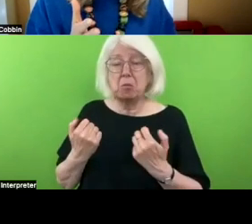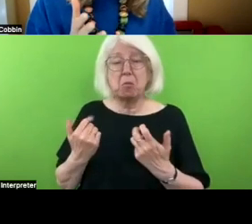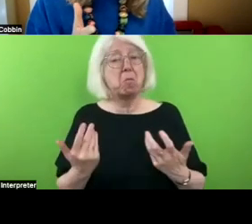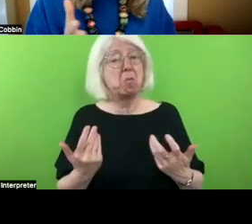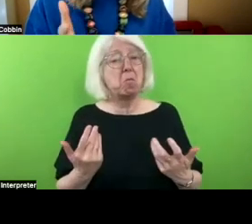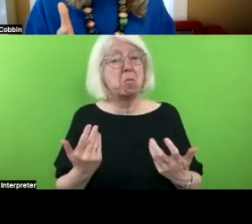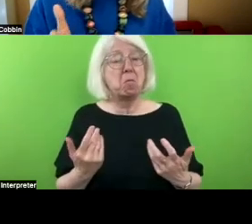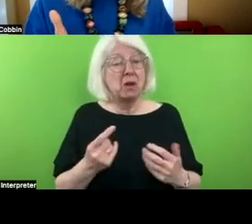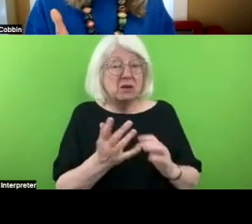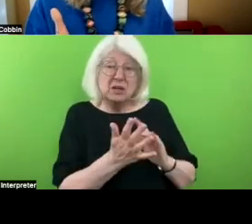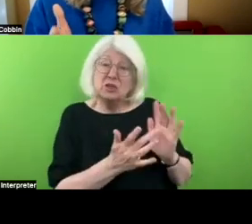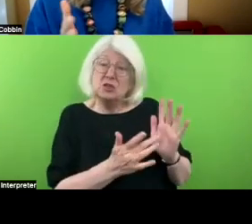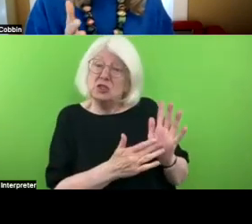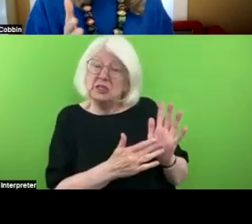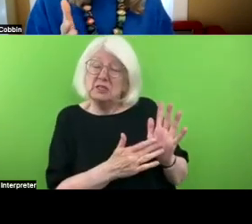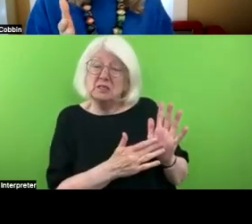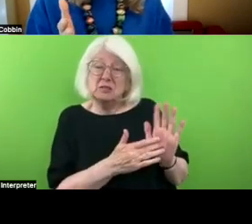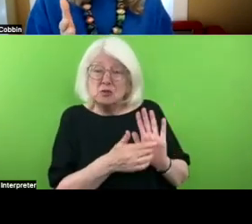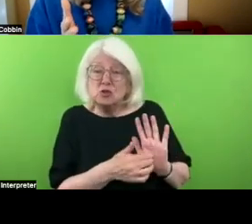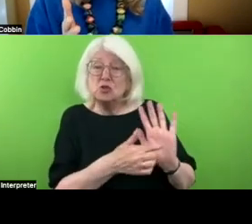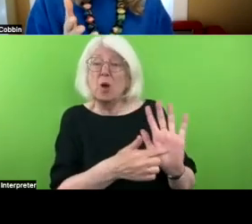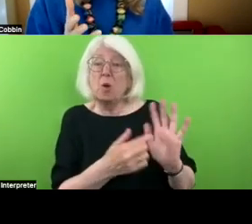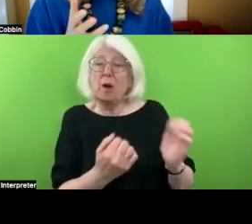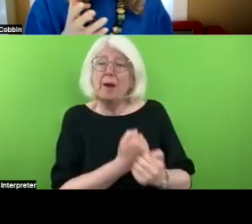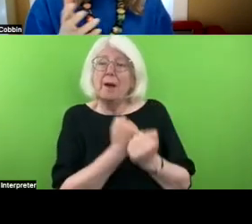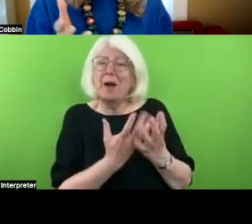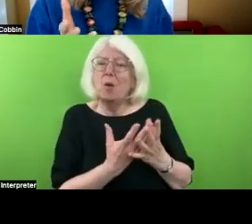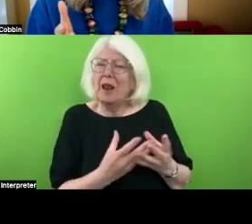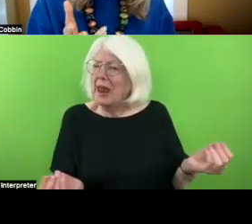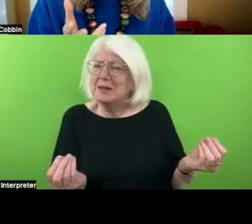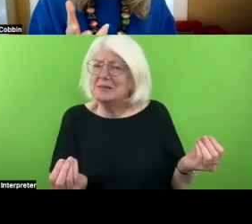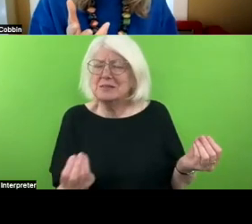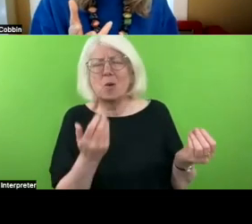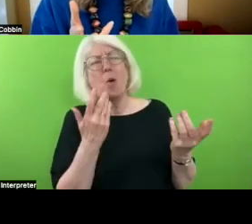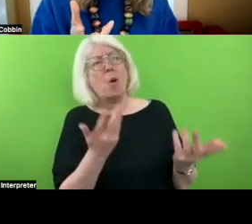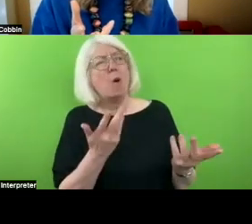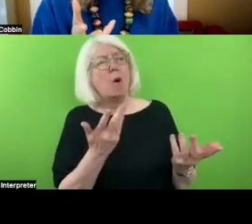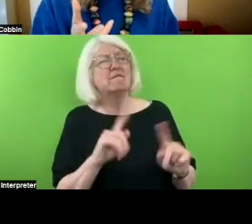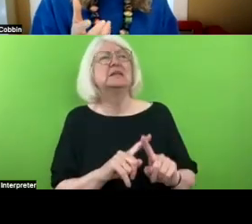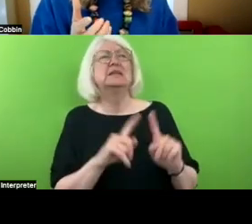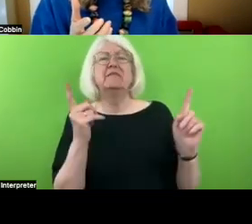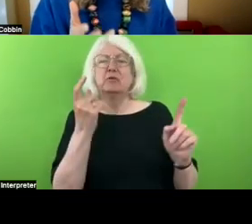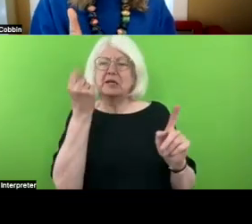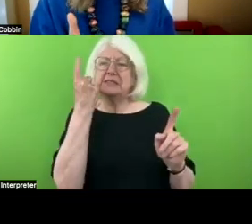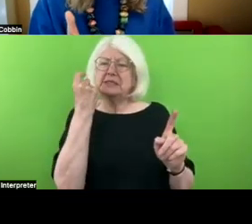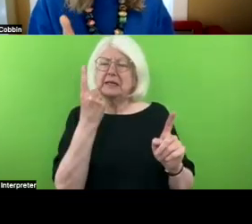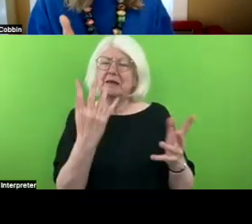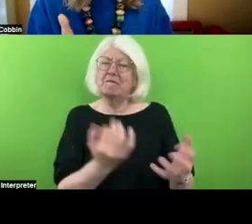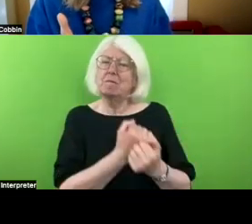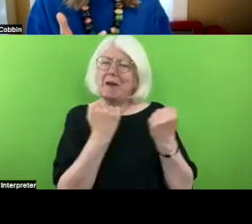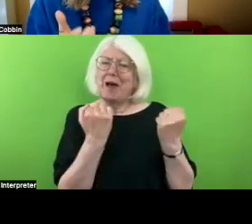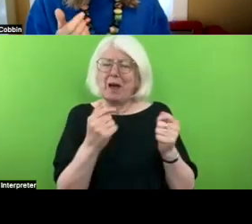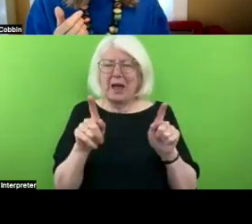Jesus, rather than model powerlessness, does he redefine power perhaps as humility,